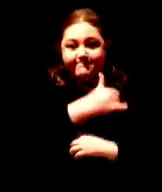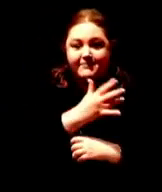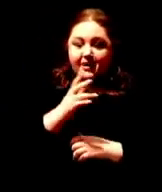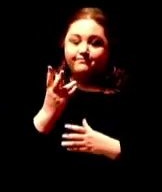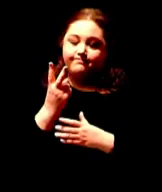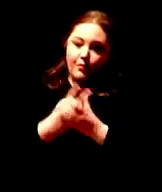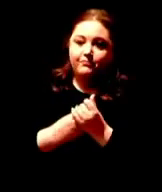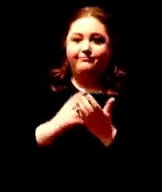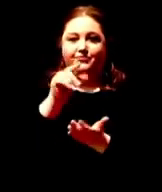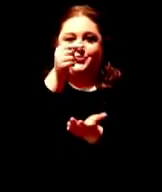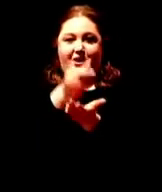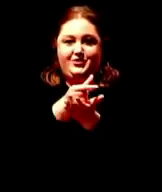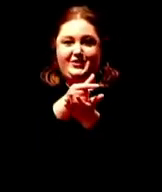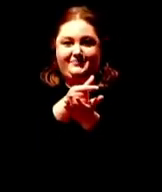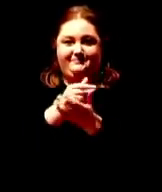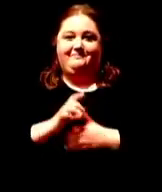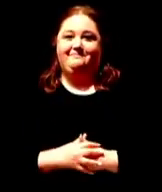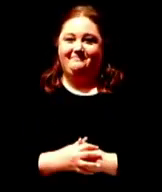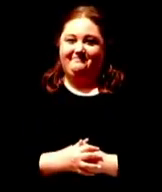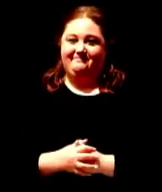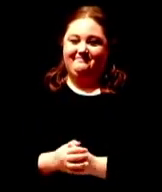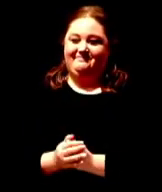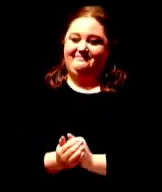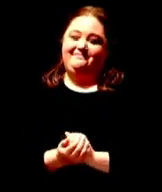go to college.